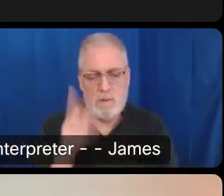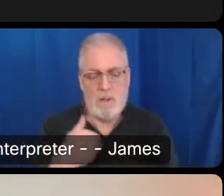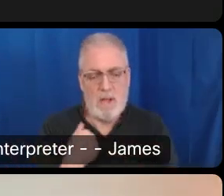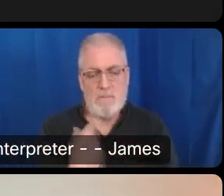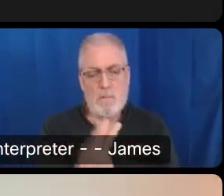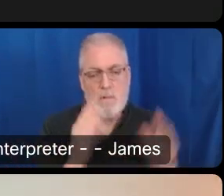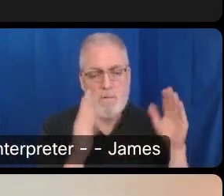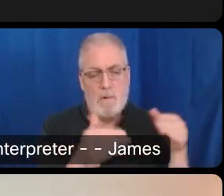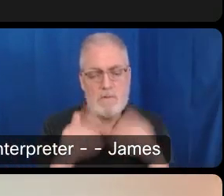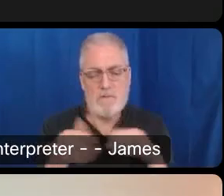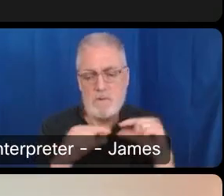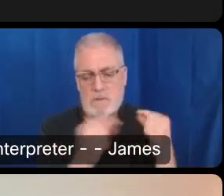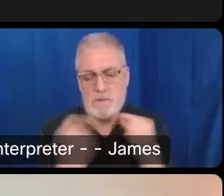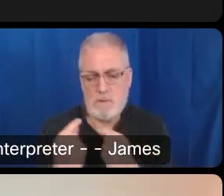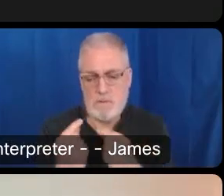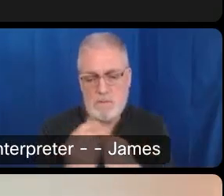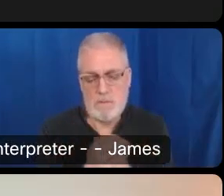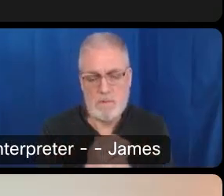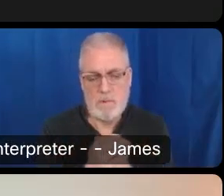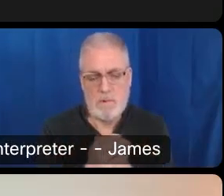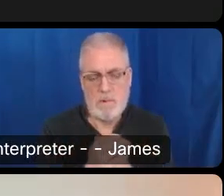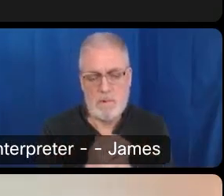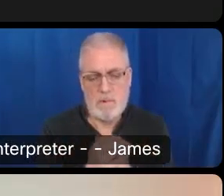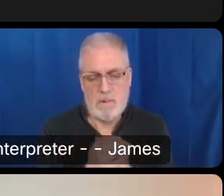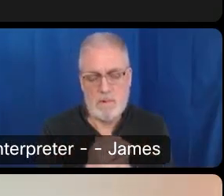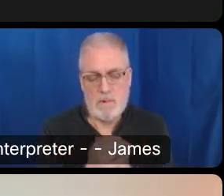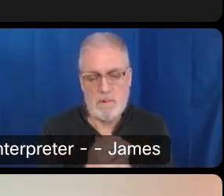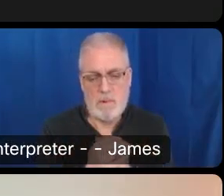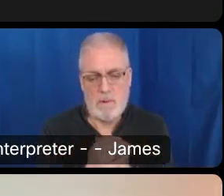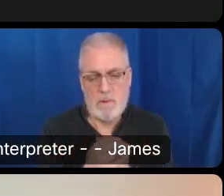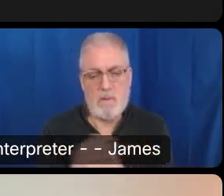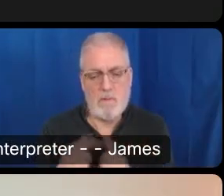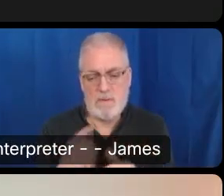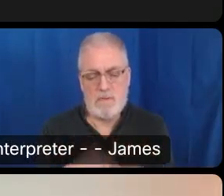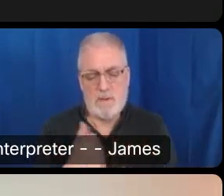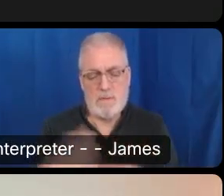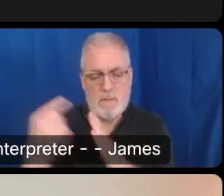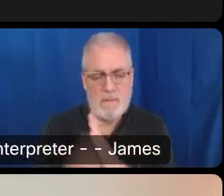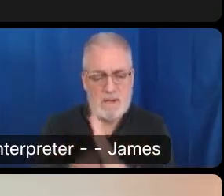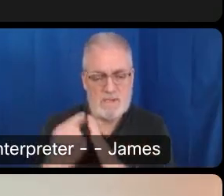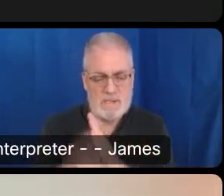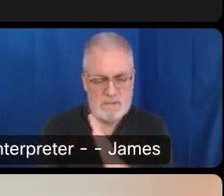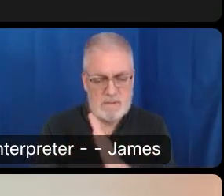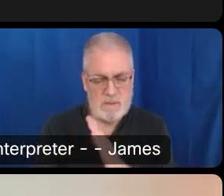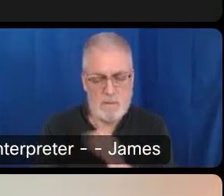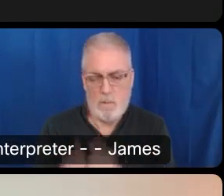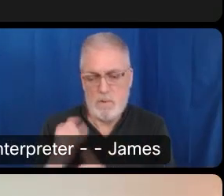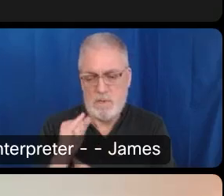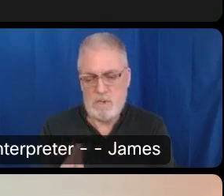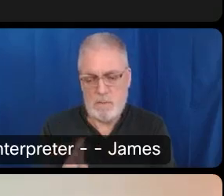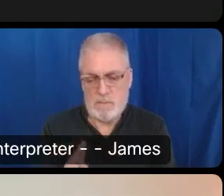this staffing initiative is to establish a magazine, and most of the jobs are either going to